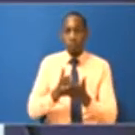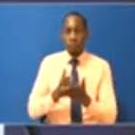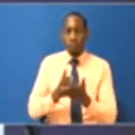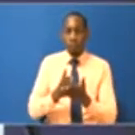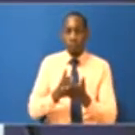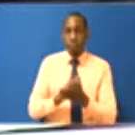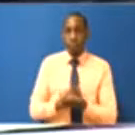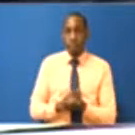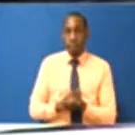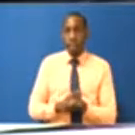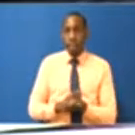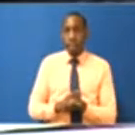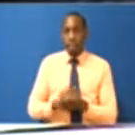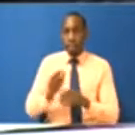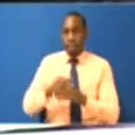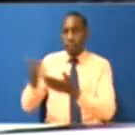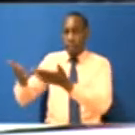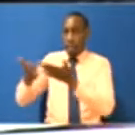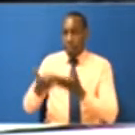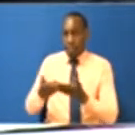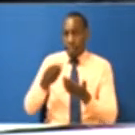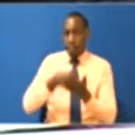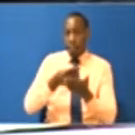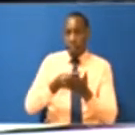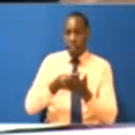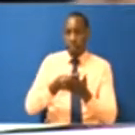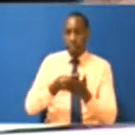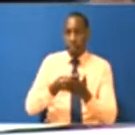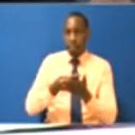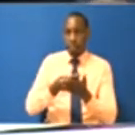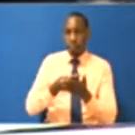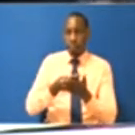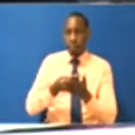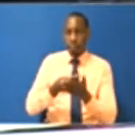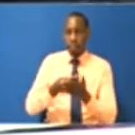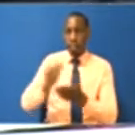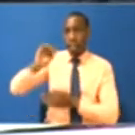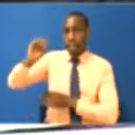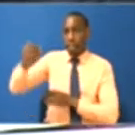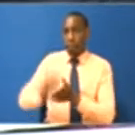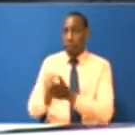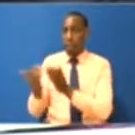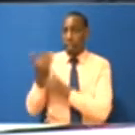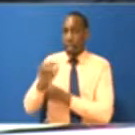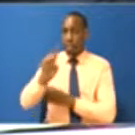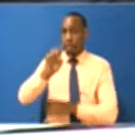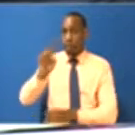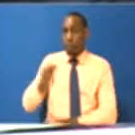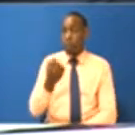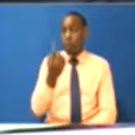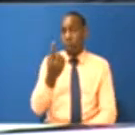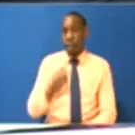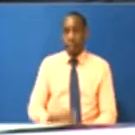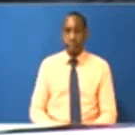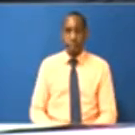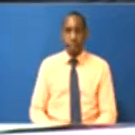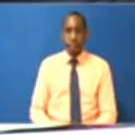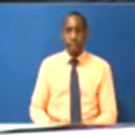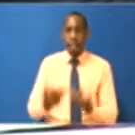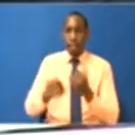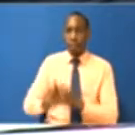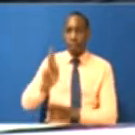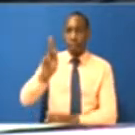jaica and when jack was giving me that money as a gun not me but the city they asked me on question you know mr